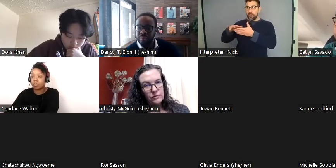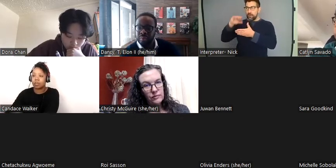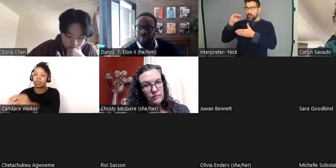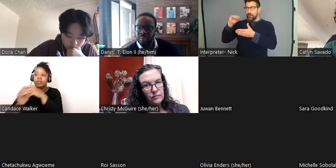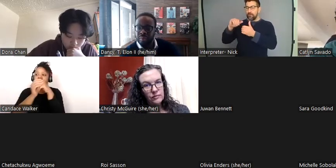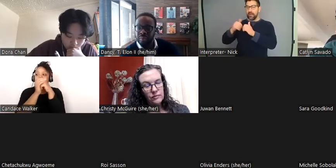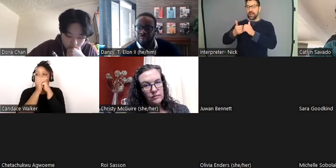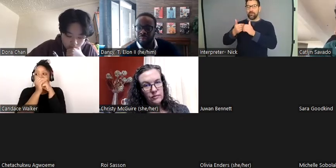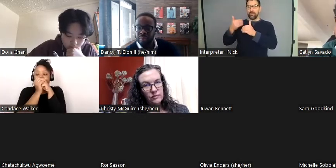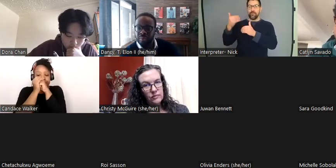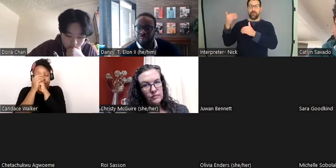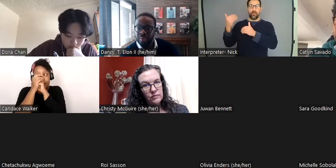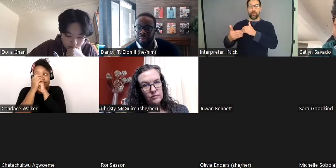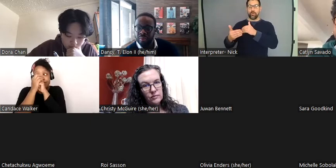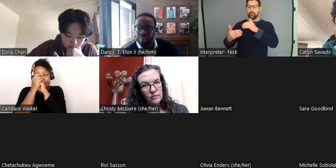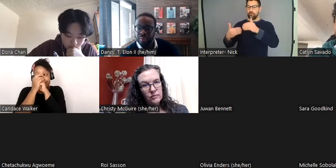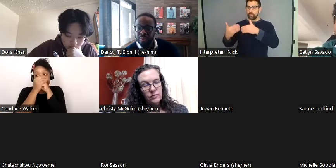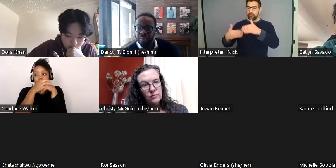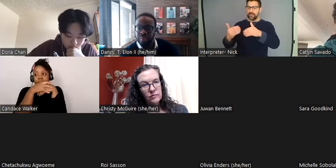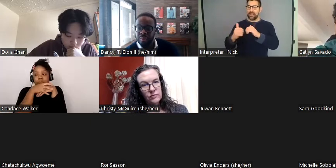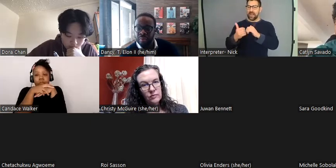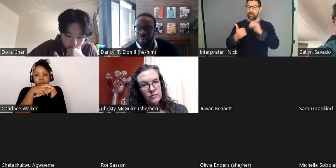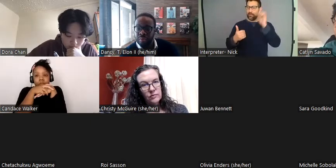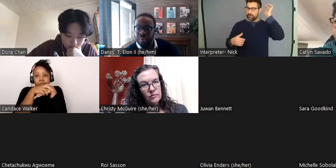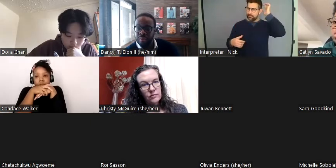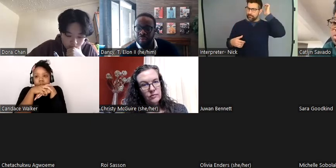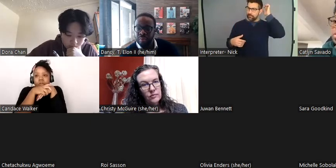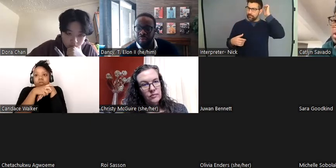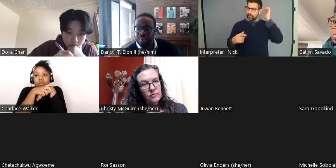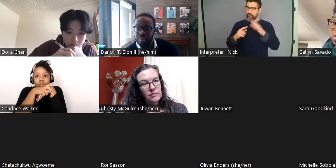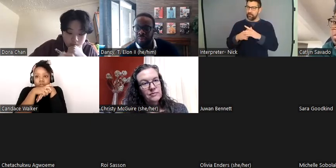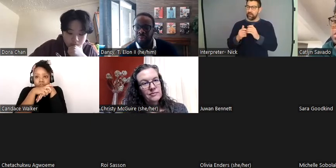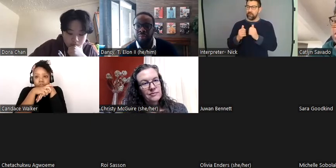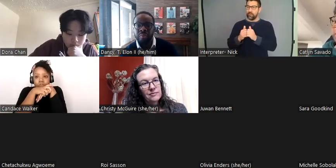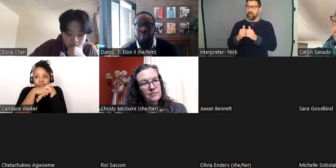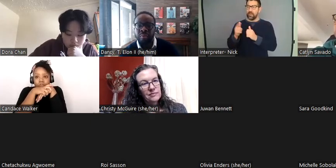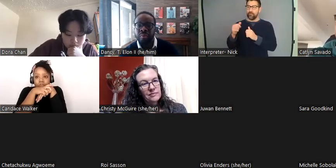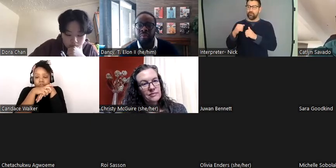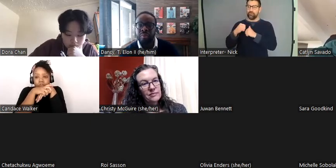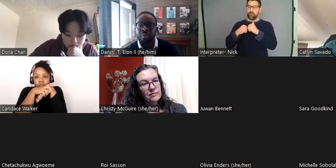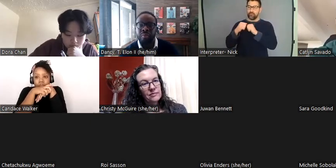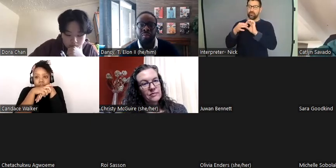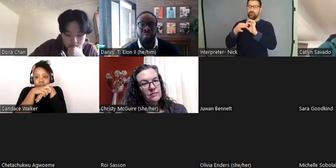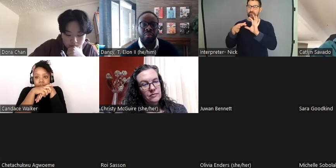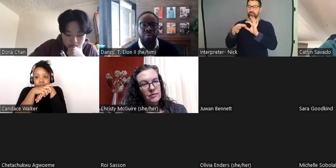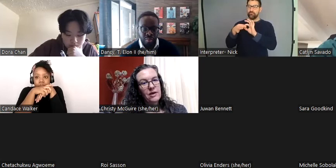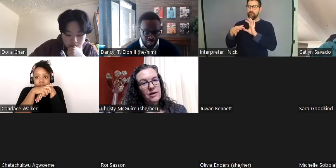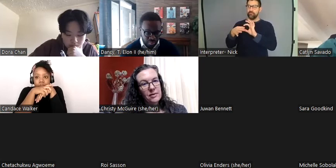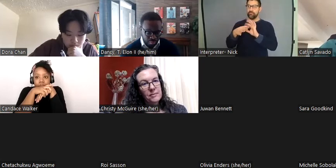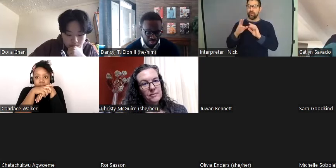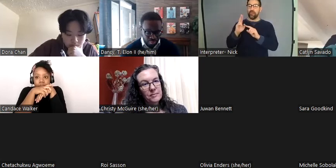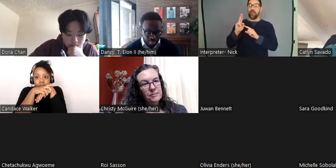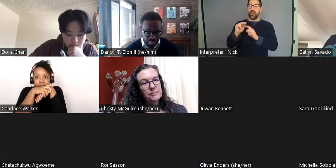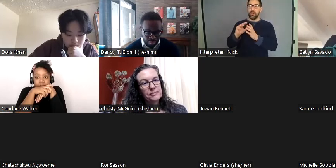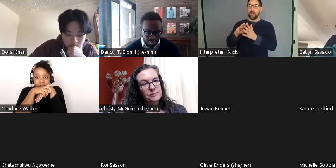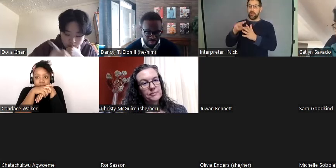do we move forward or progress within the classroom starts with undoing those structures and being in the process of unlearning, which